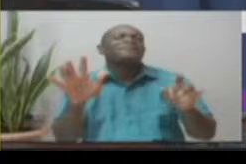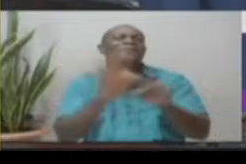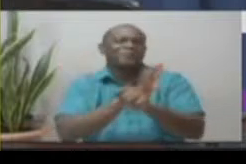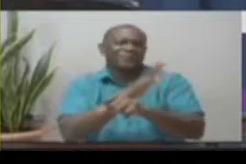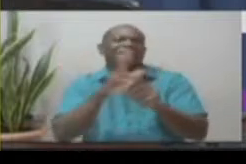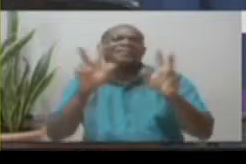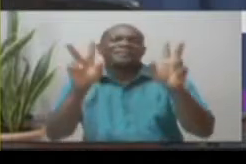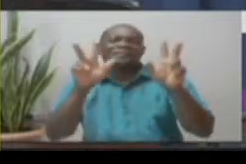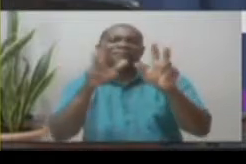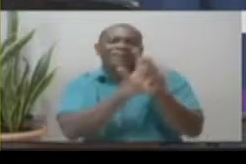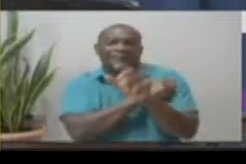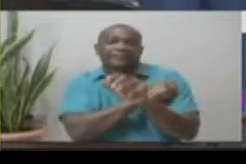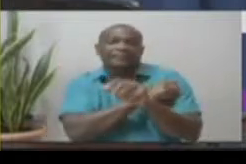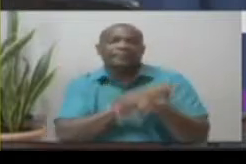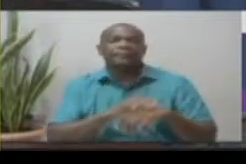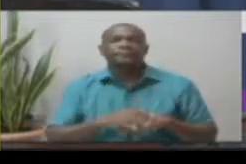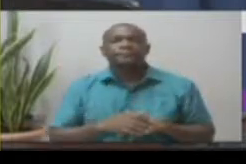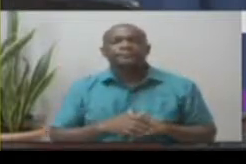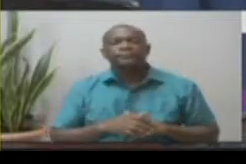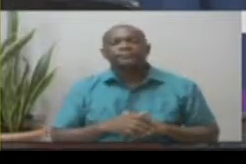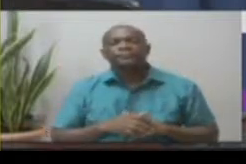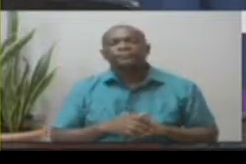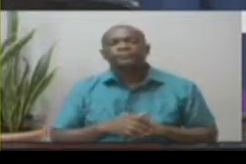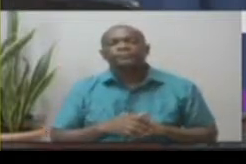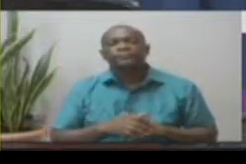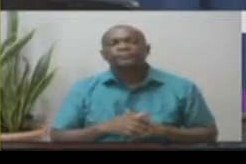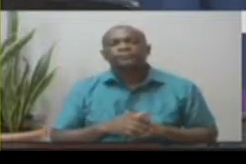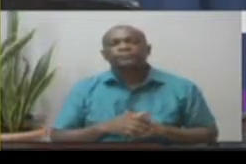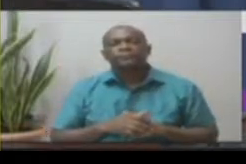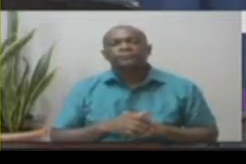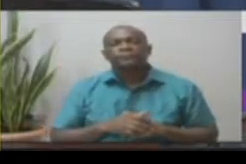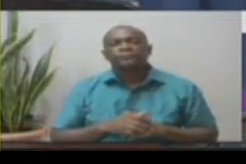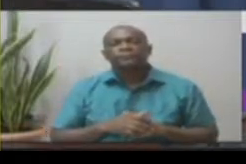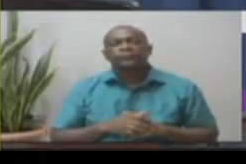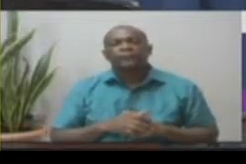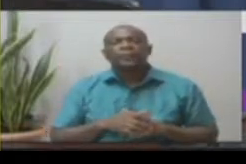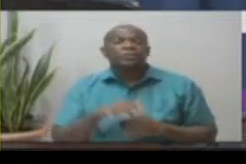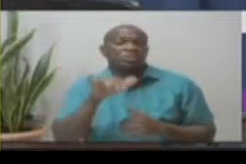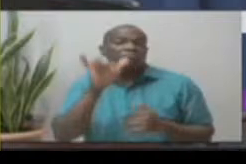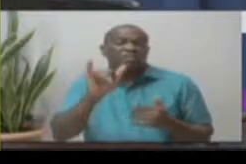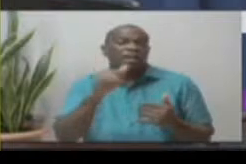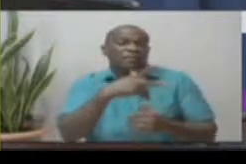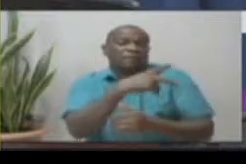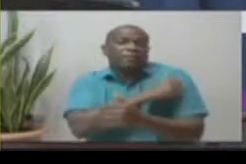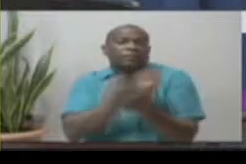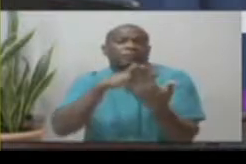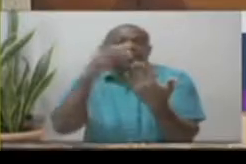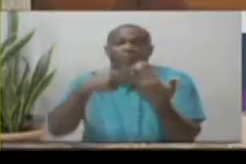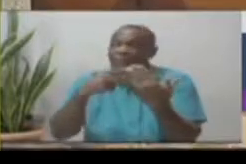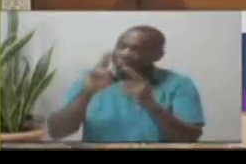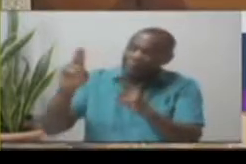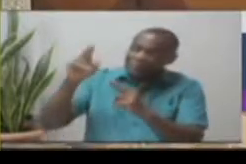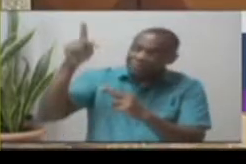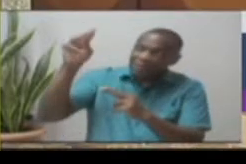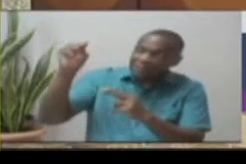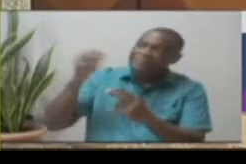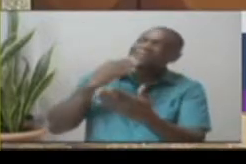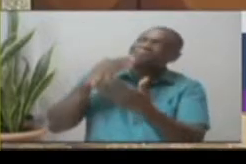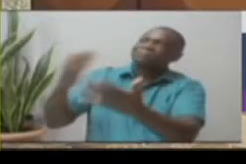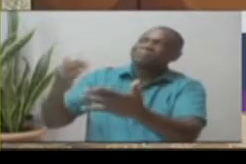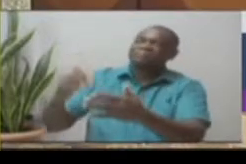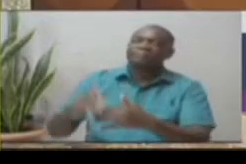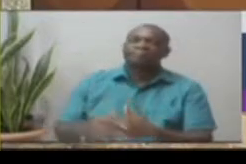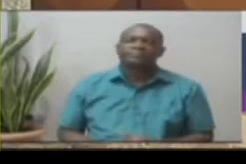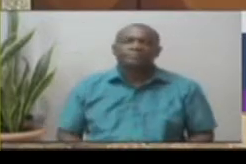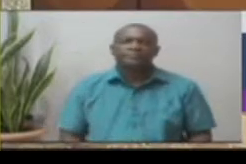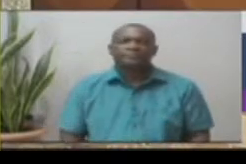their second shot. So that's where we are with the vaccination program, Honorable Prime Minister. So thank you very much.